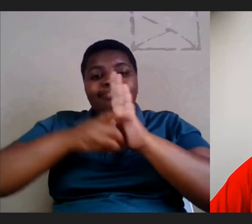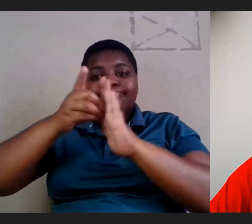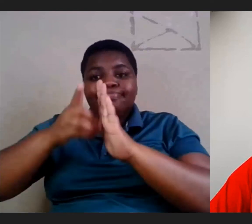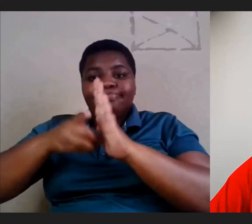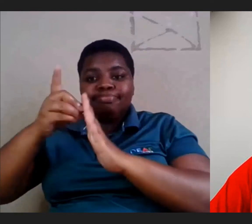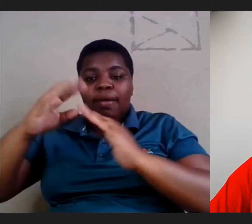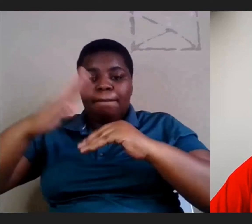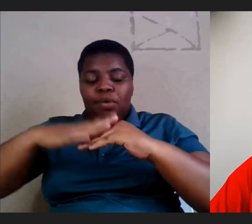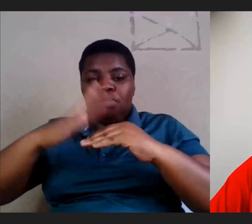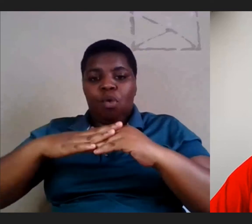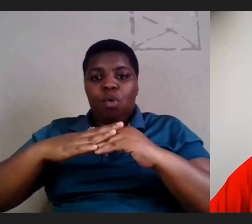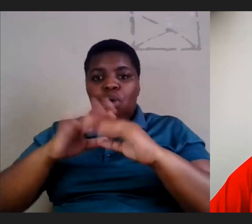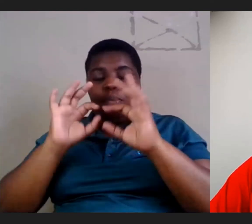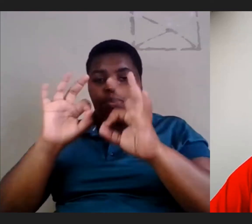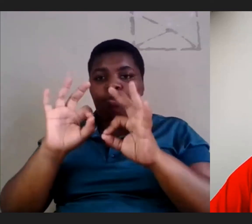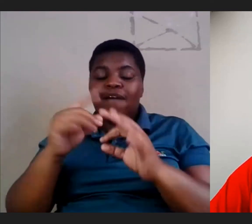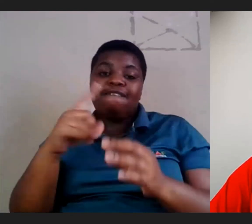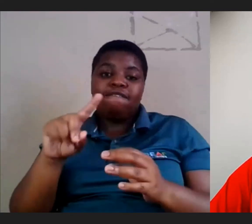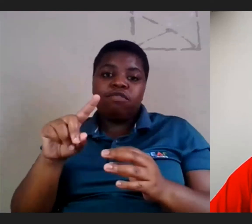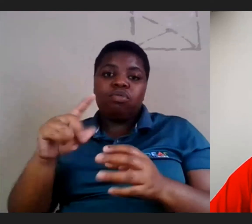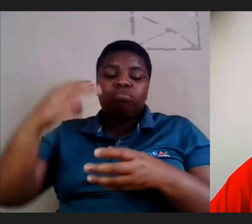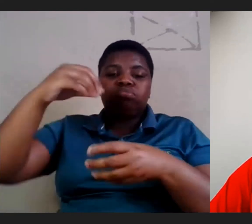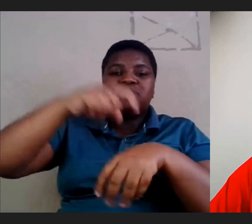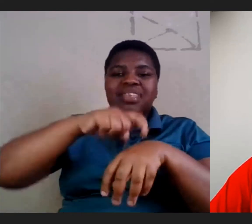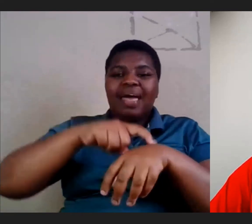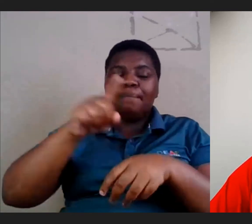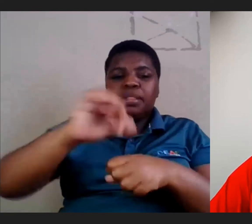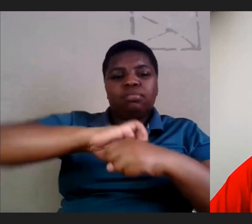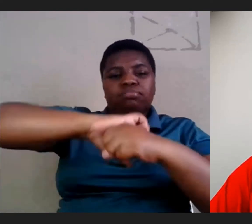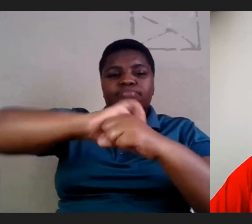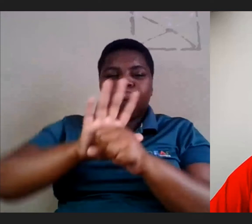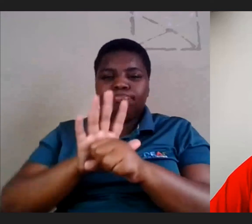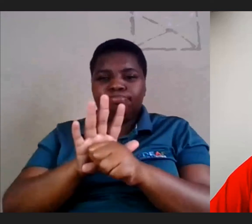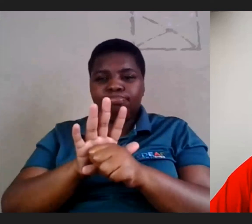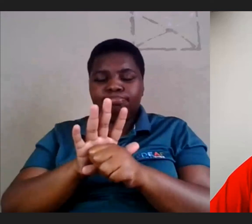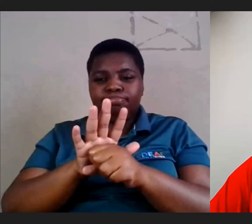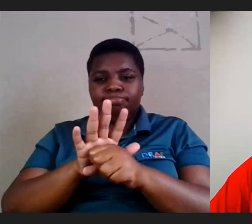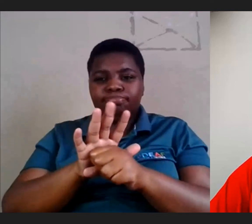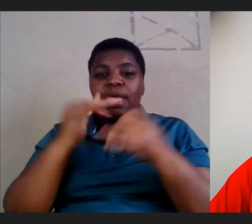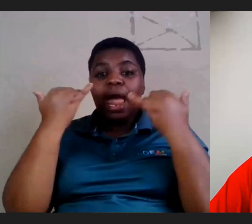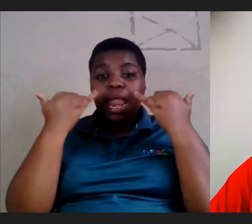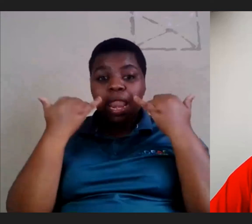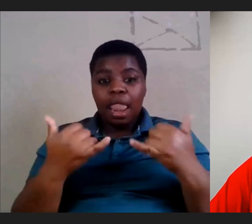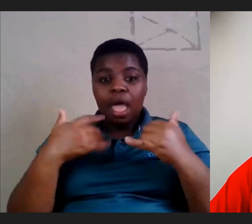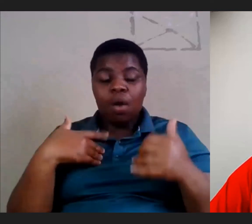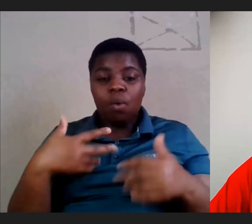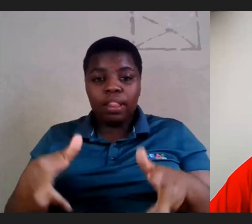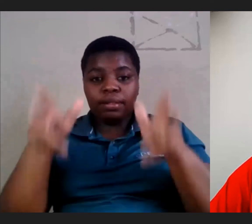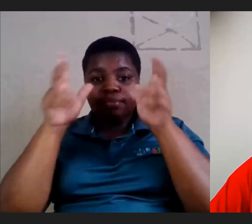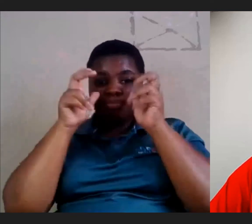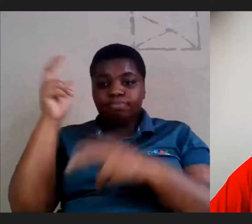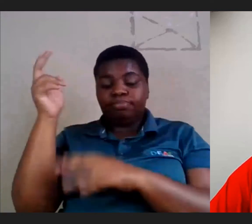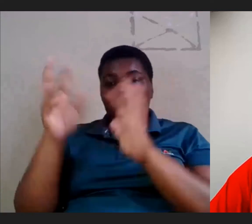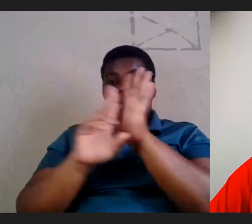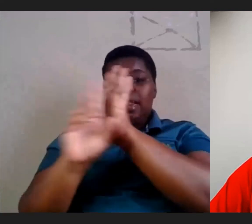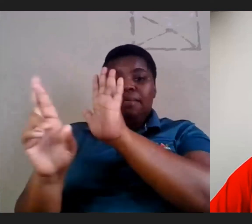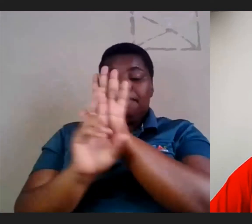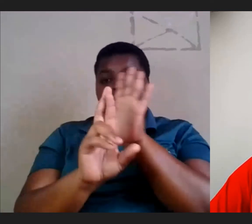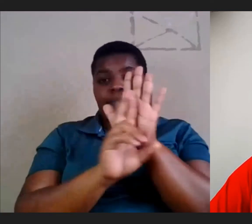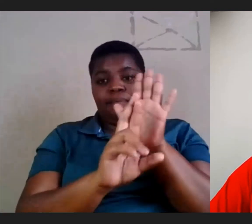rights interventions during the COVID-19 pandemic. We will now hear from representatives of